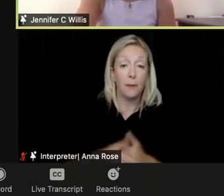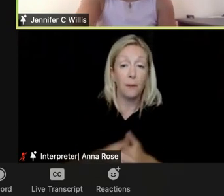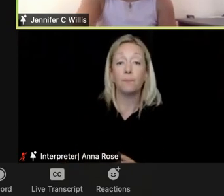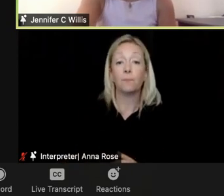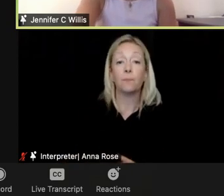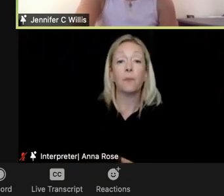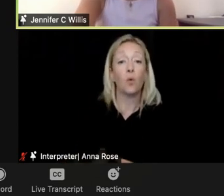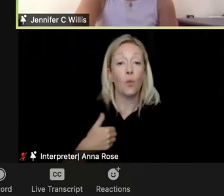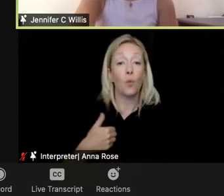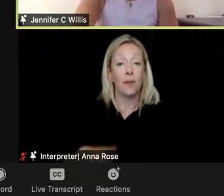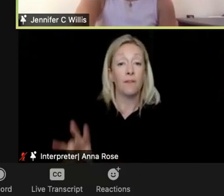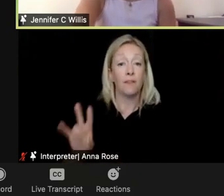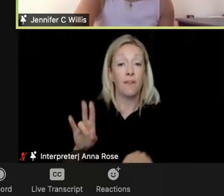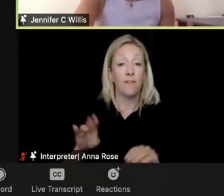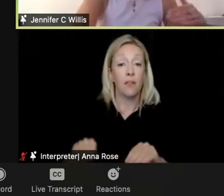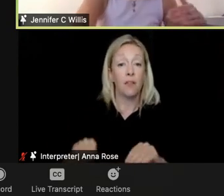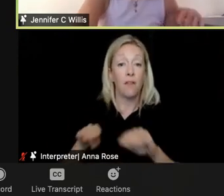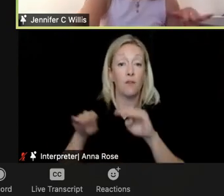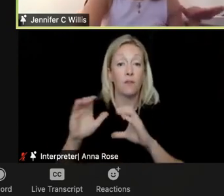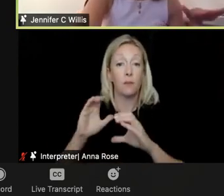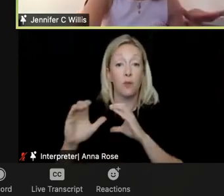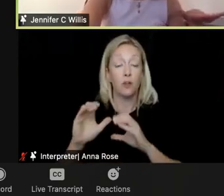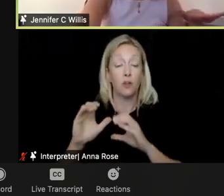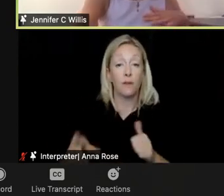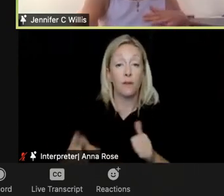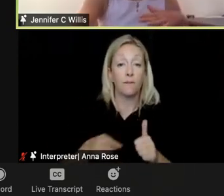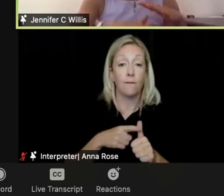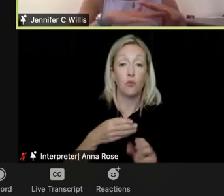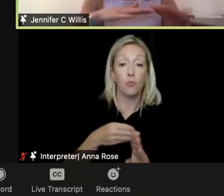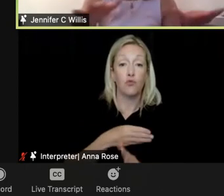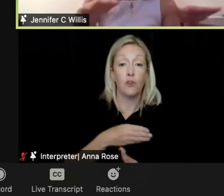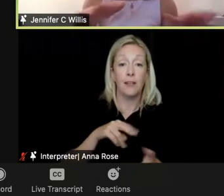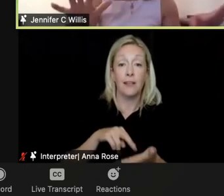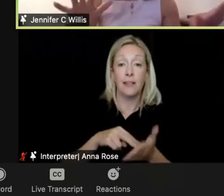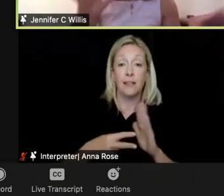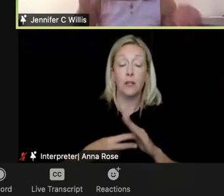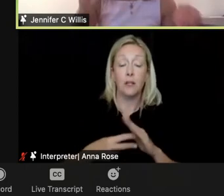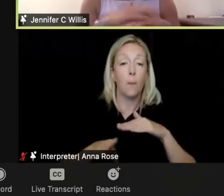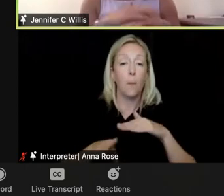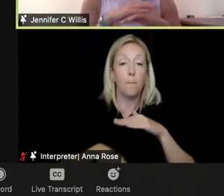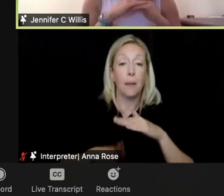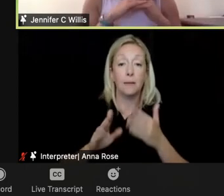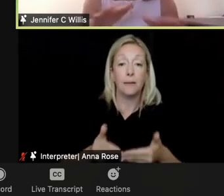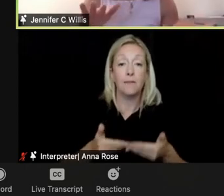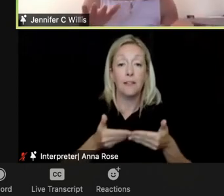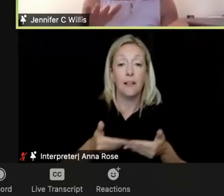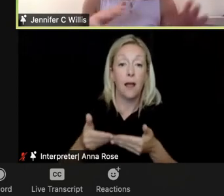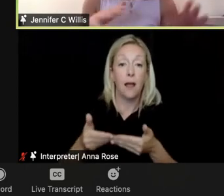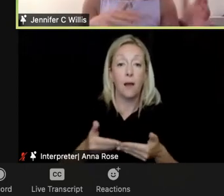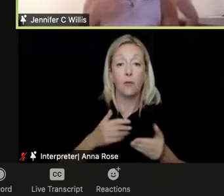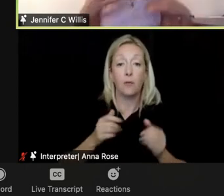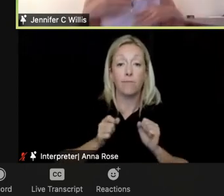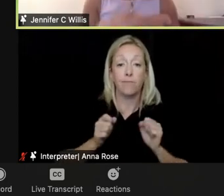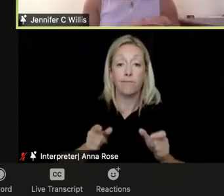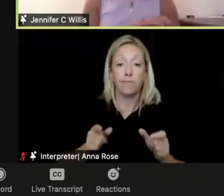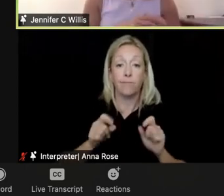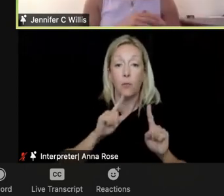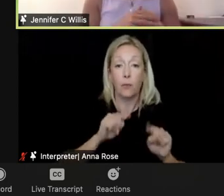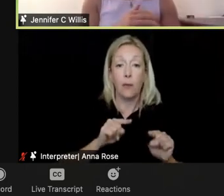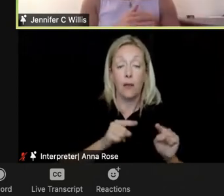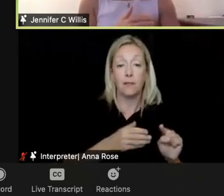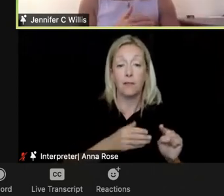of communication, everything from pre-intentional, which is our most basic infantile responses, all the